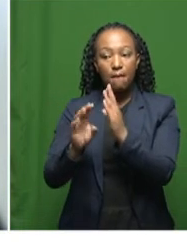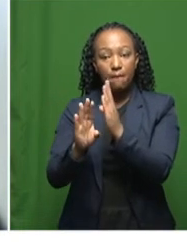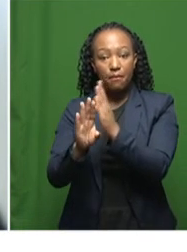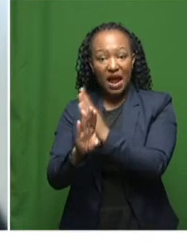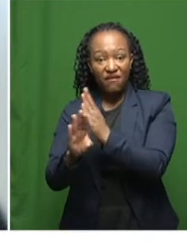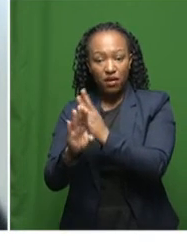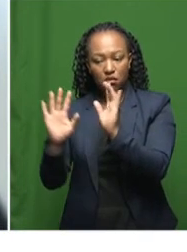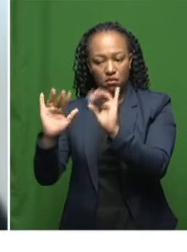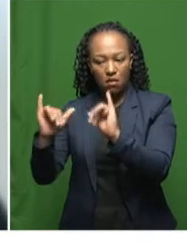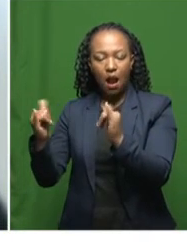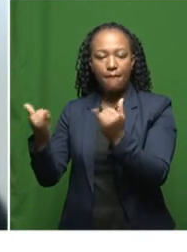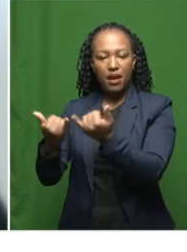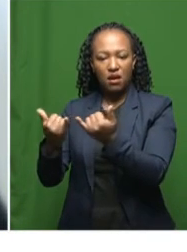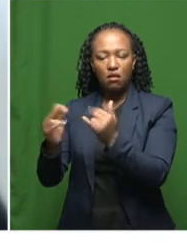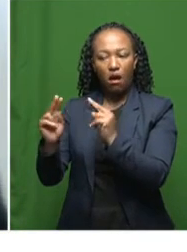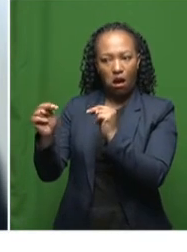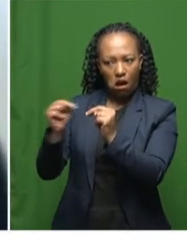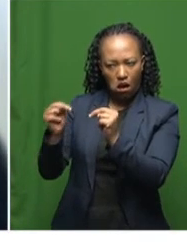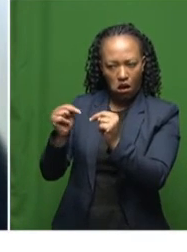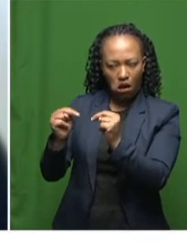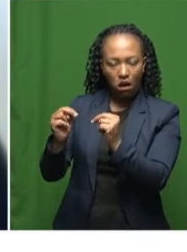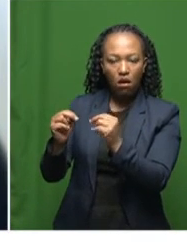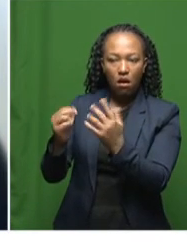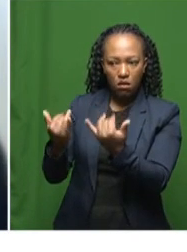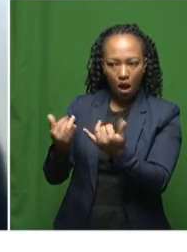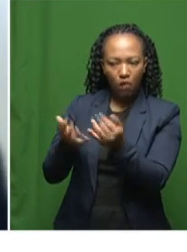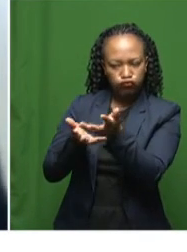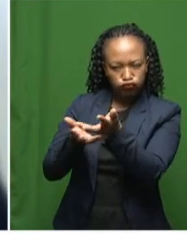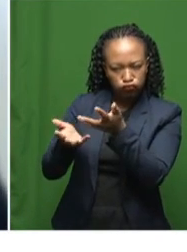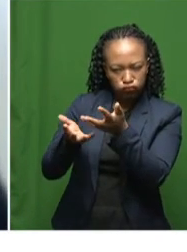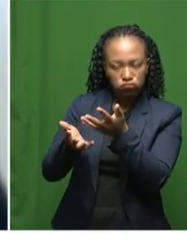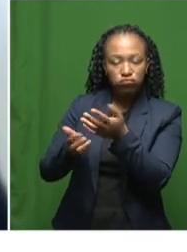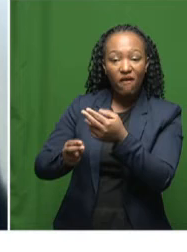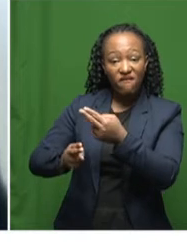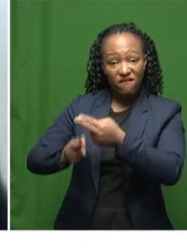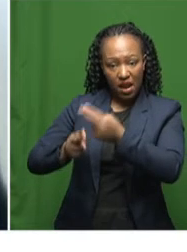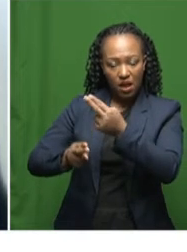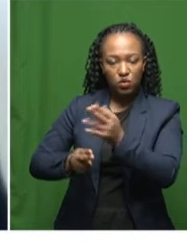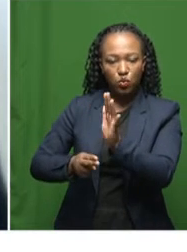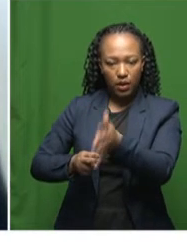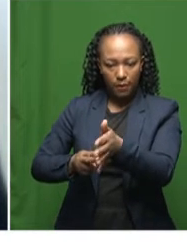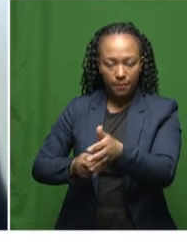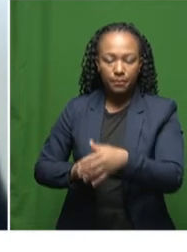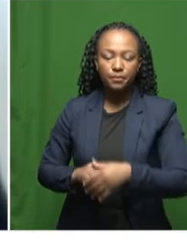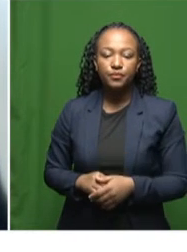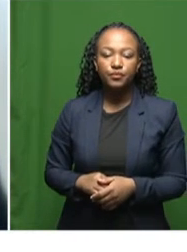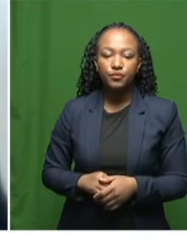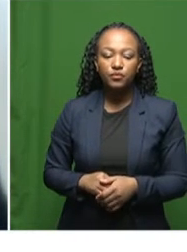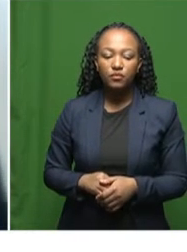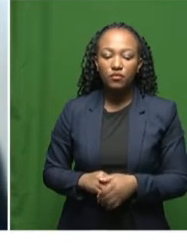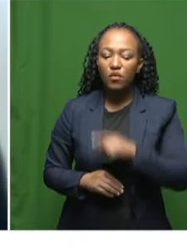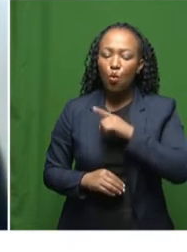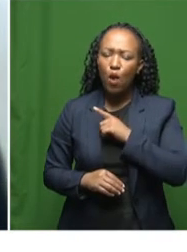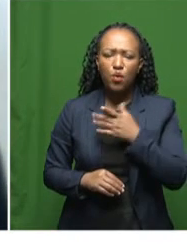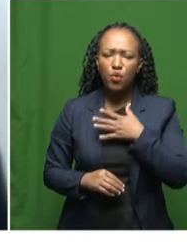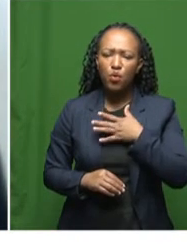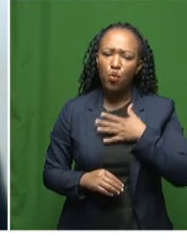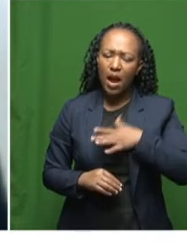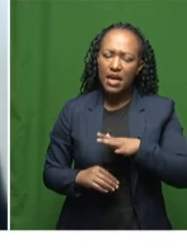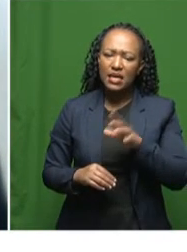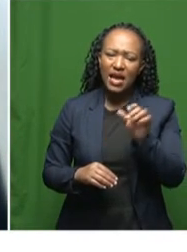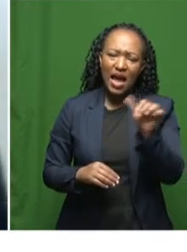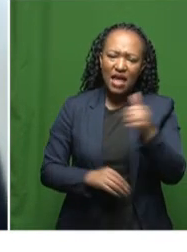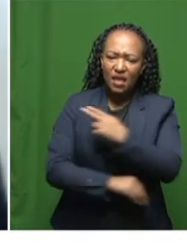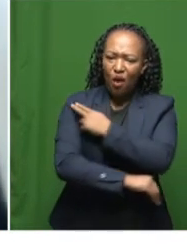sector. So we are finalizing all those so that we can also relieve pressure in